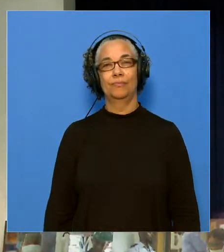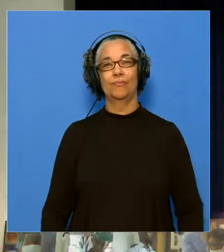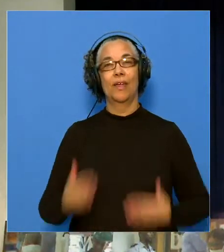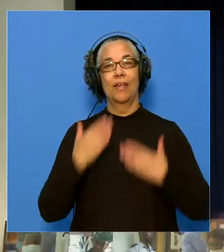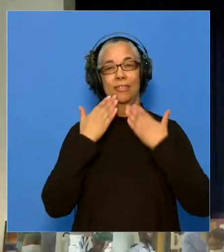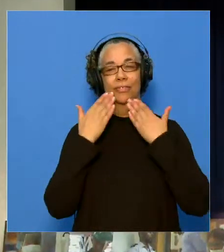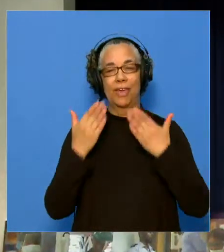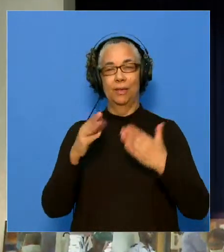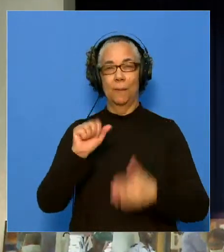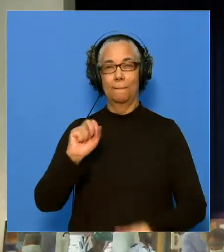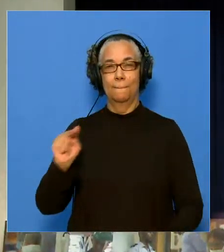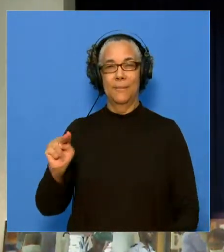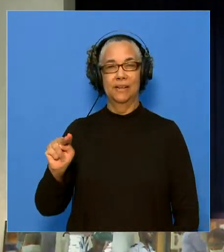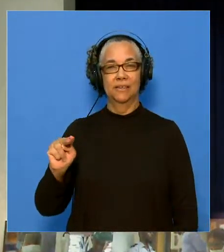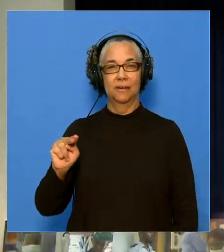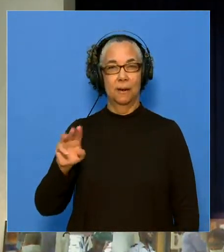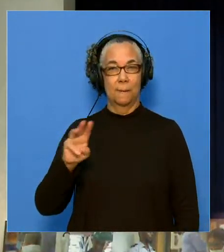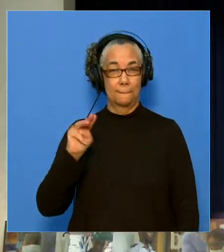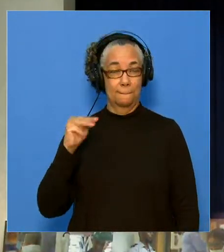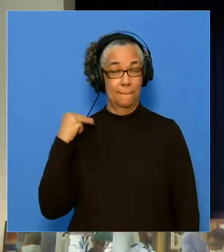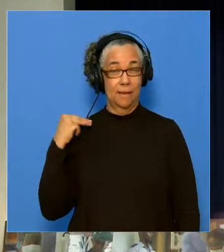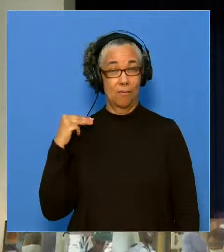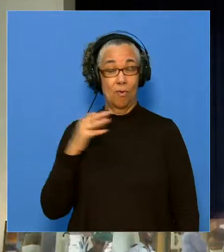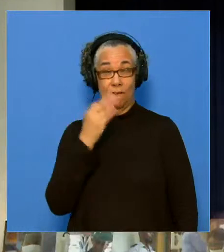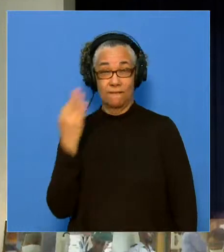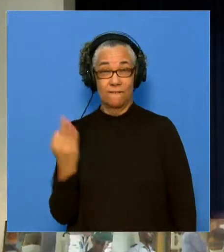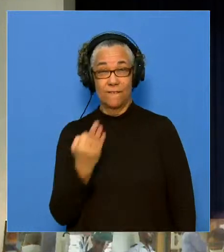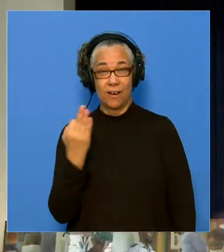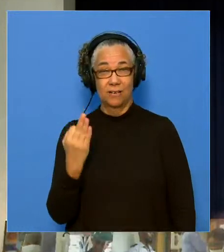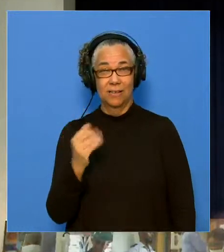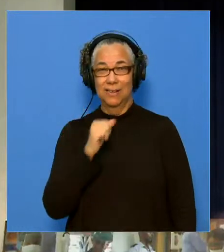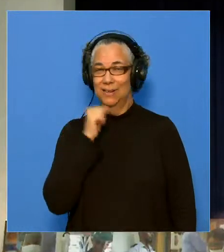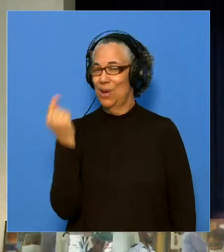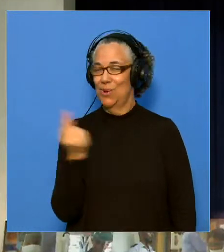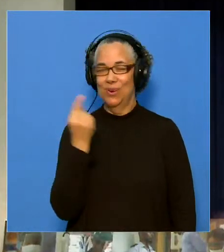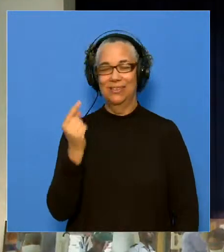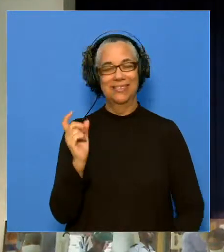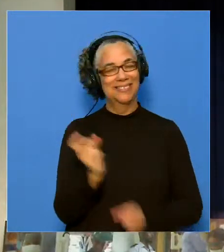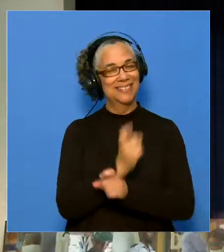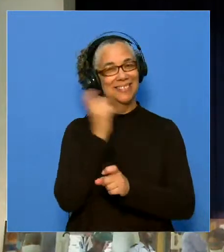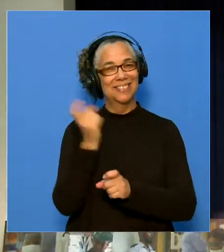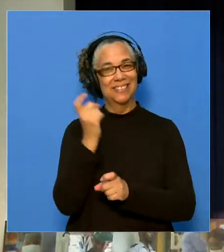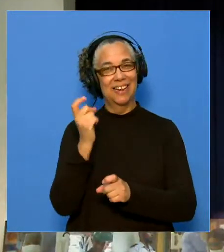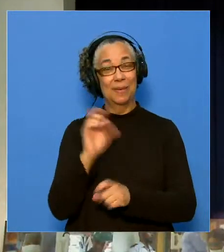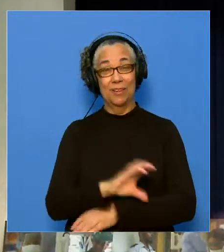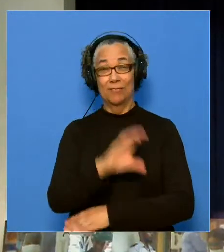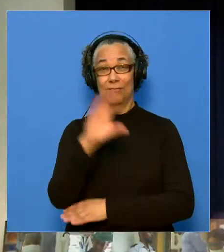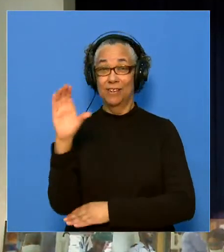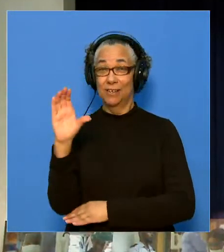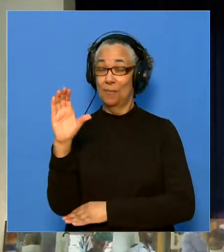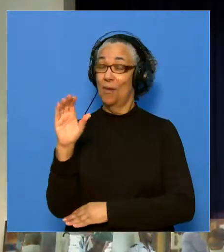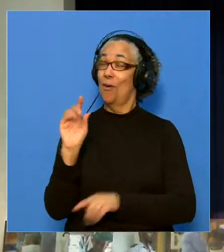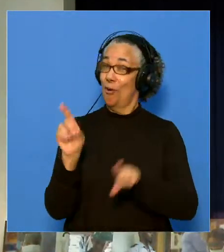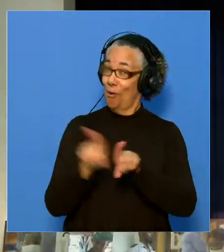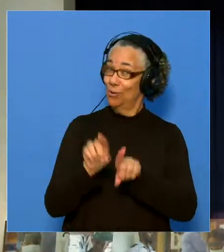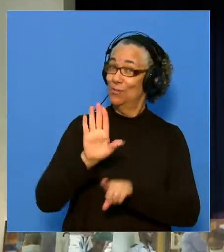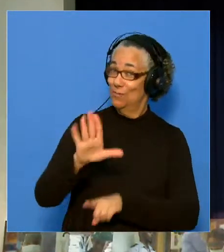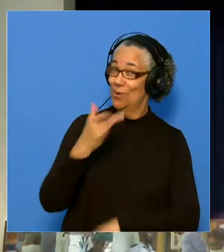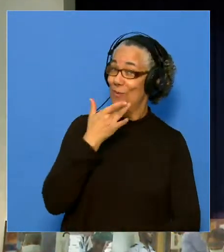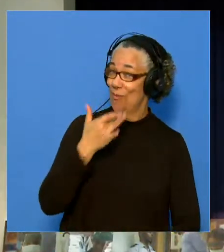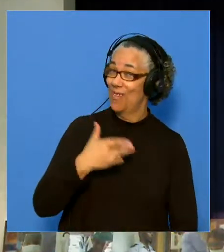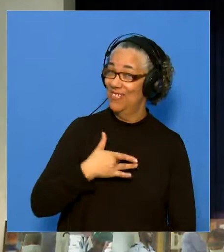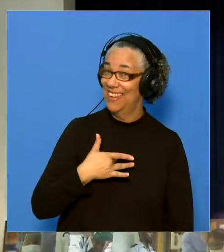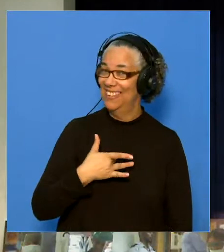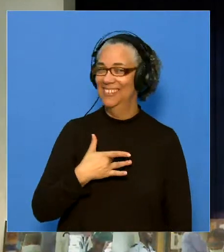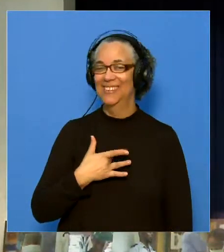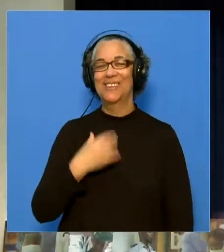Thank you, Minister Ming. On Friday, you will not only celebrate Christmas, but you will also celebrate your birthday. And so I'm wishing